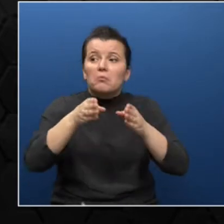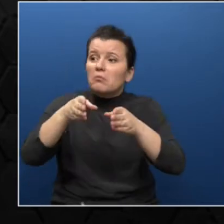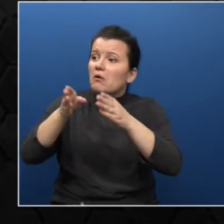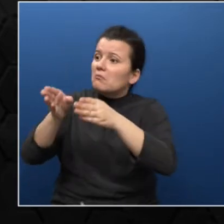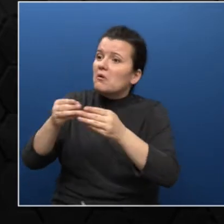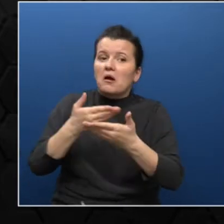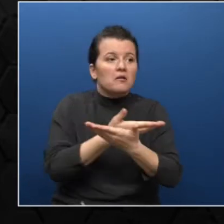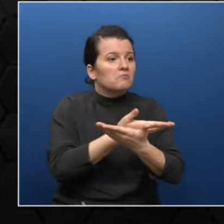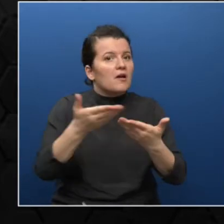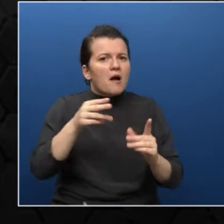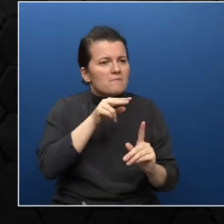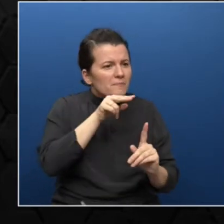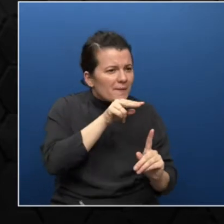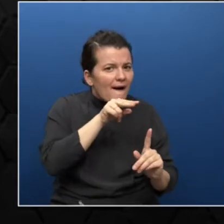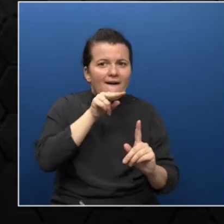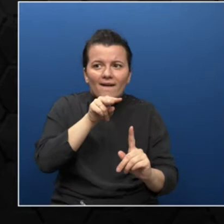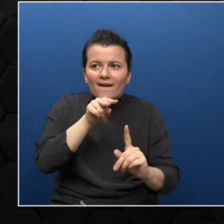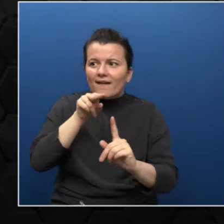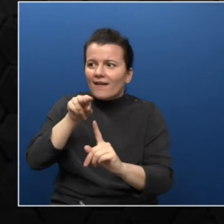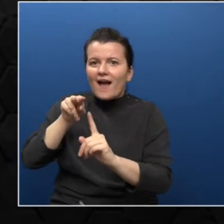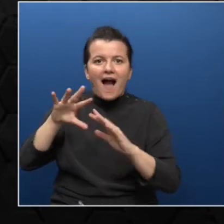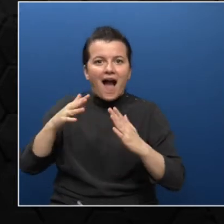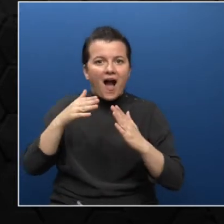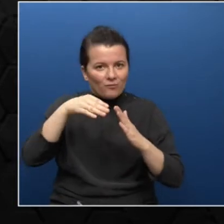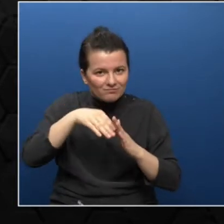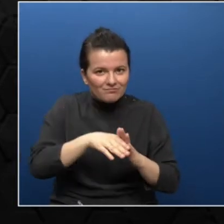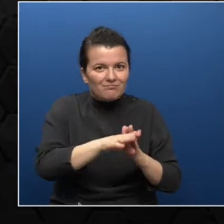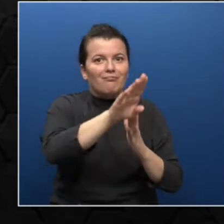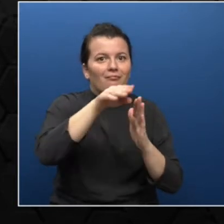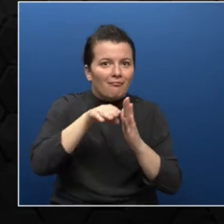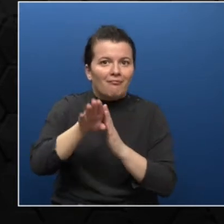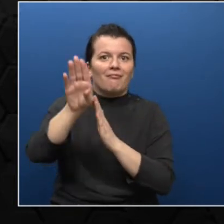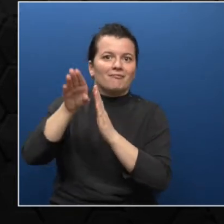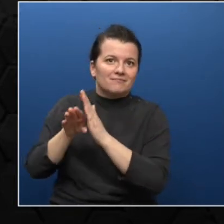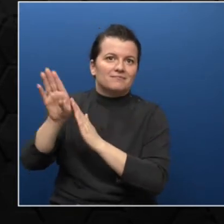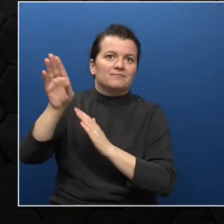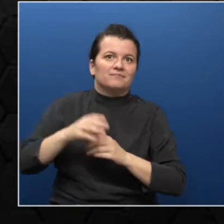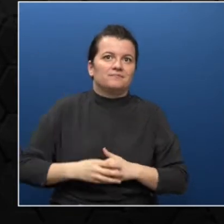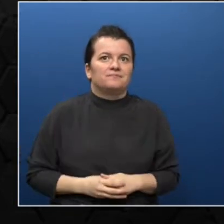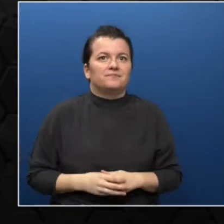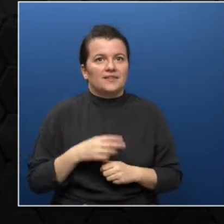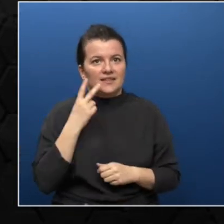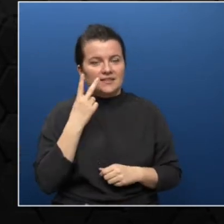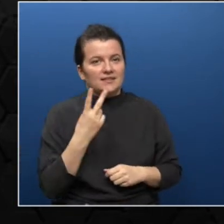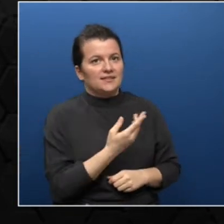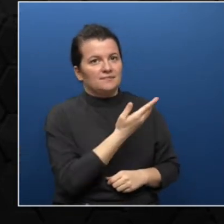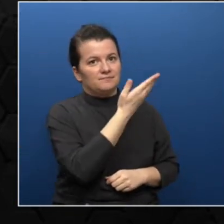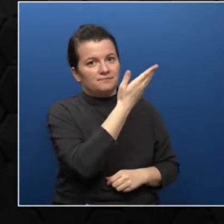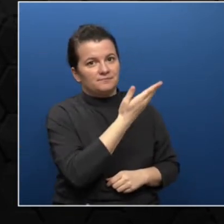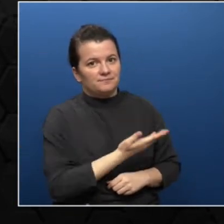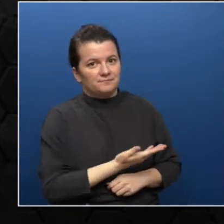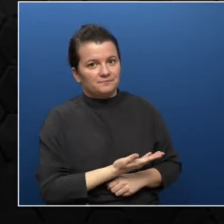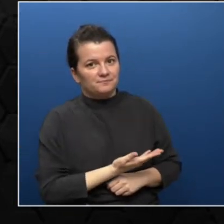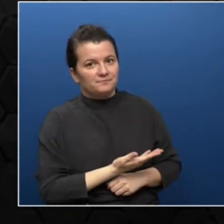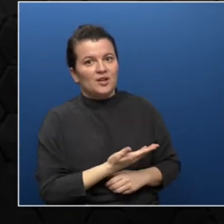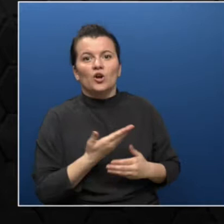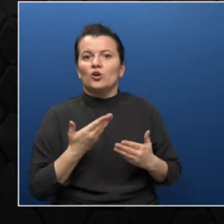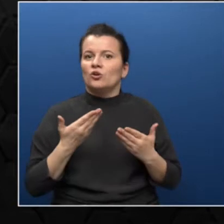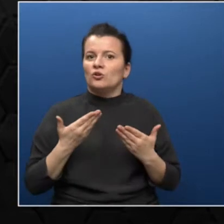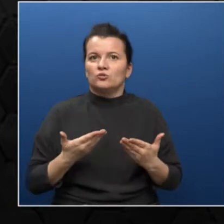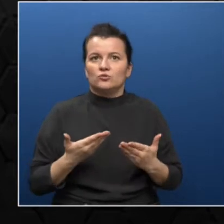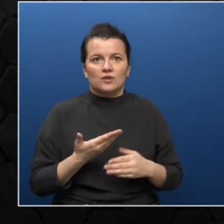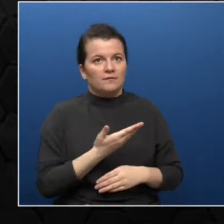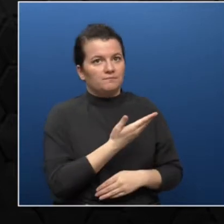yeah. So in this talk, we will introduce DCell to you, the center that we